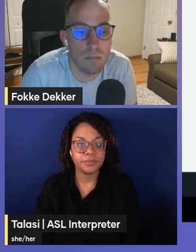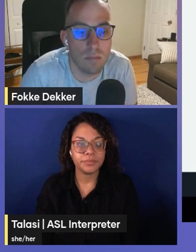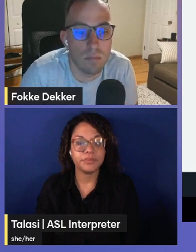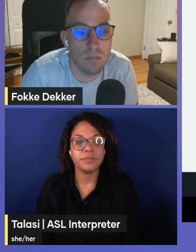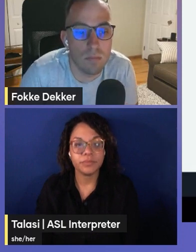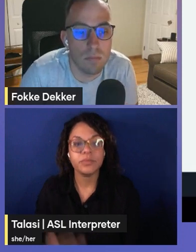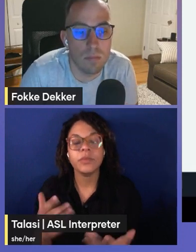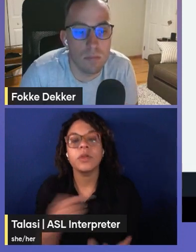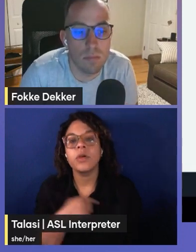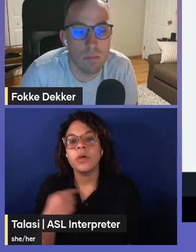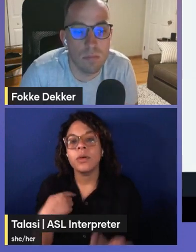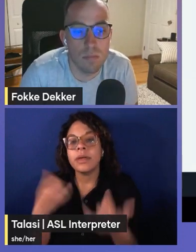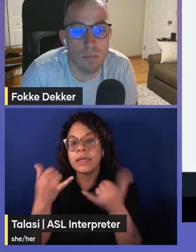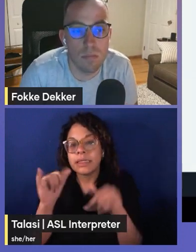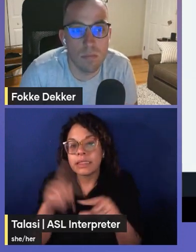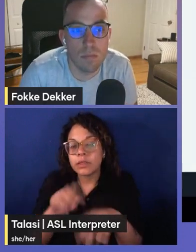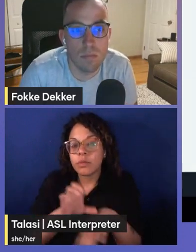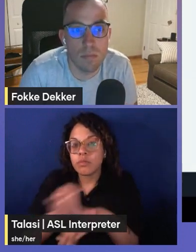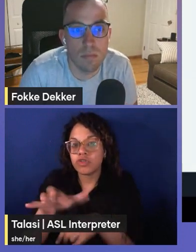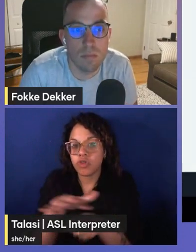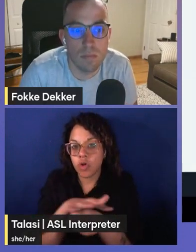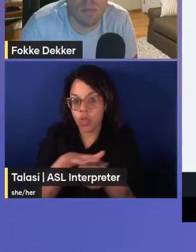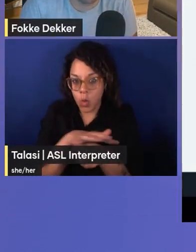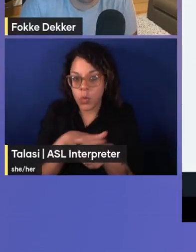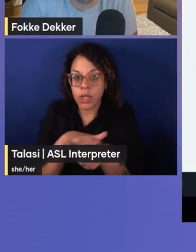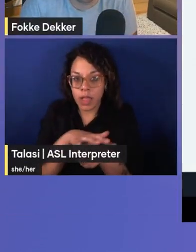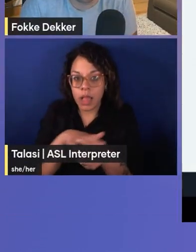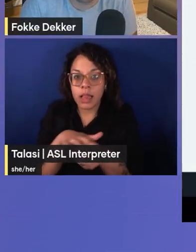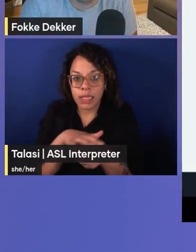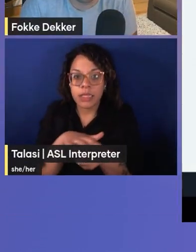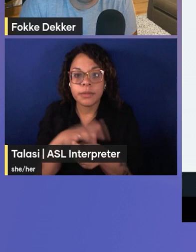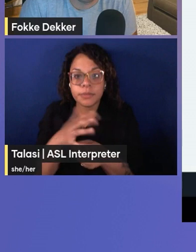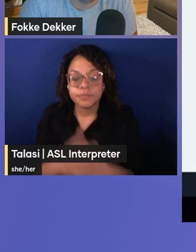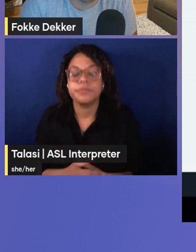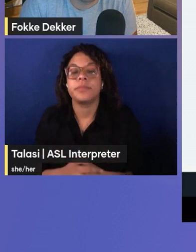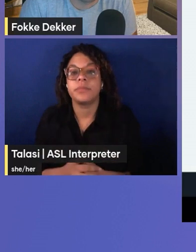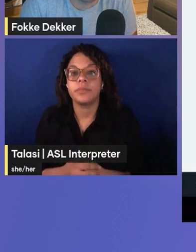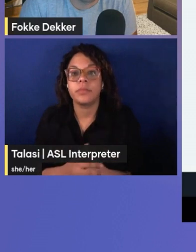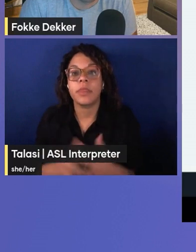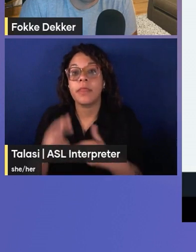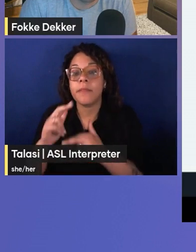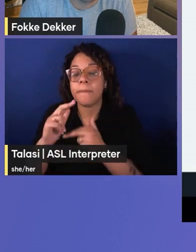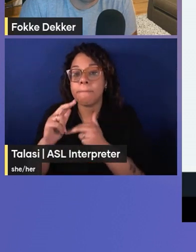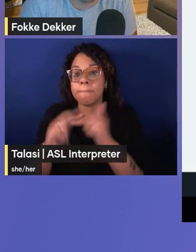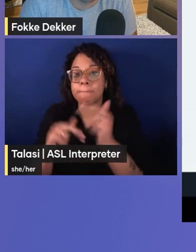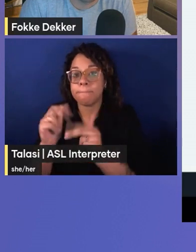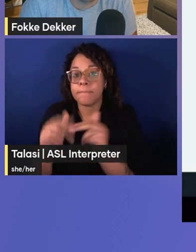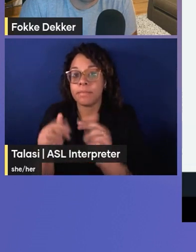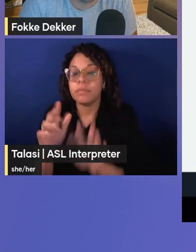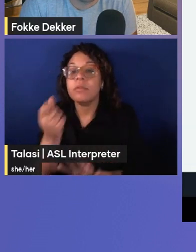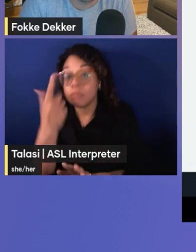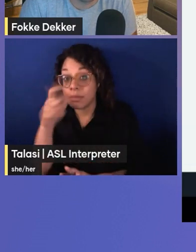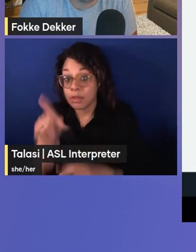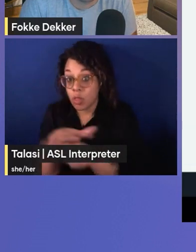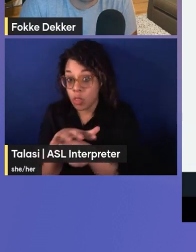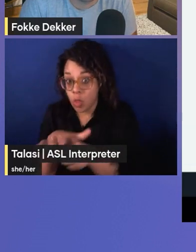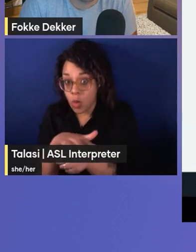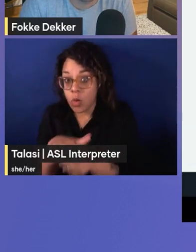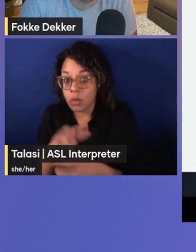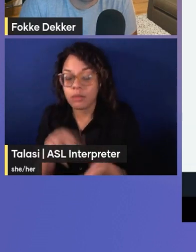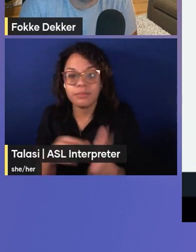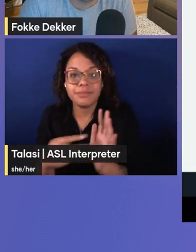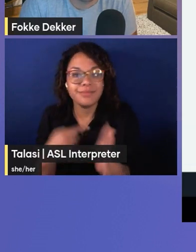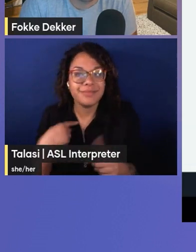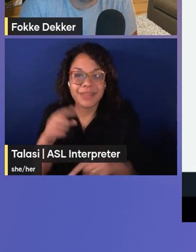Right, we still need to push locally. Where the builds because it's a local exec, we can't really